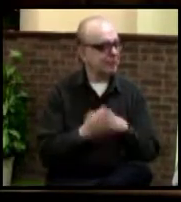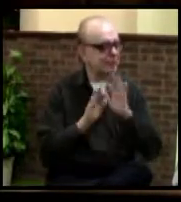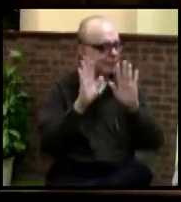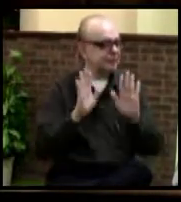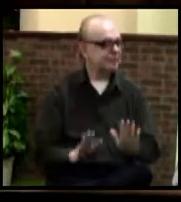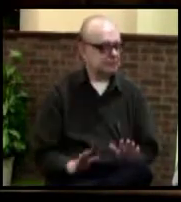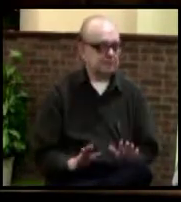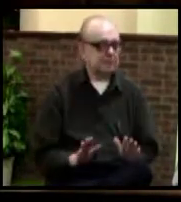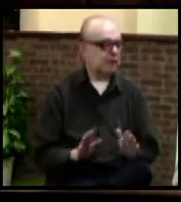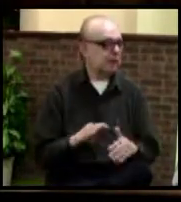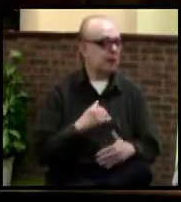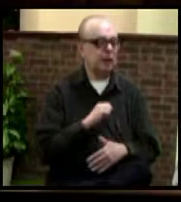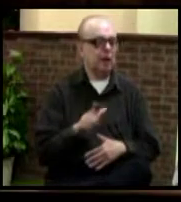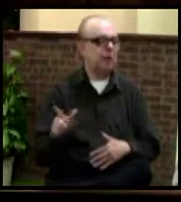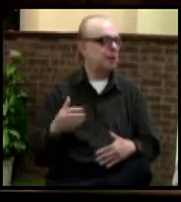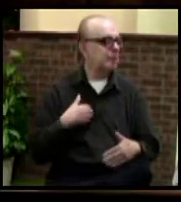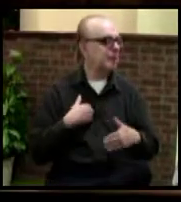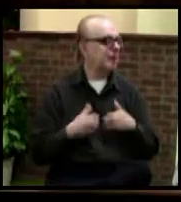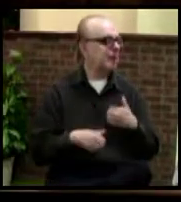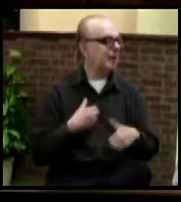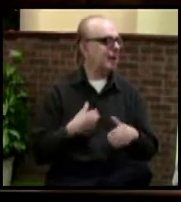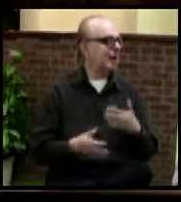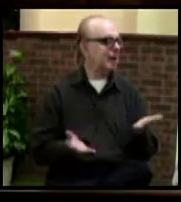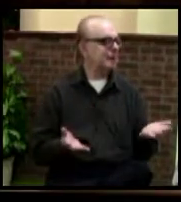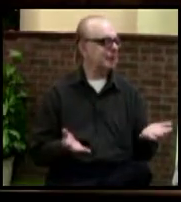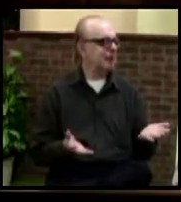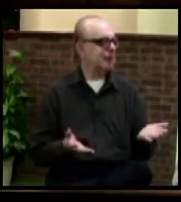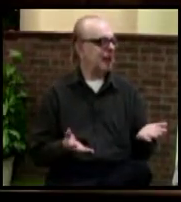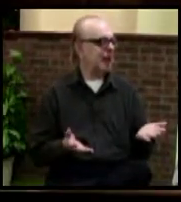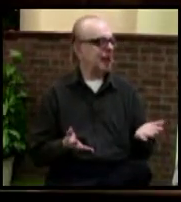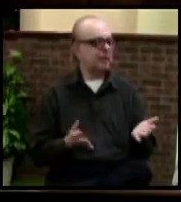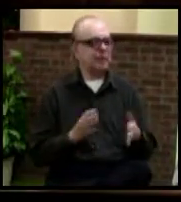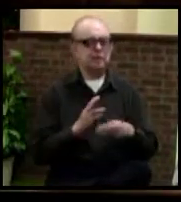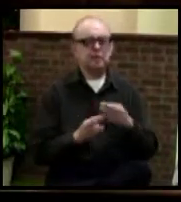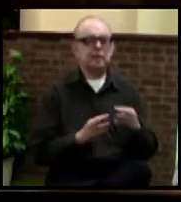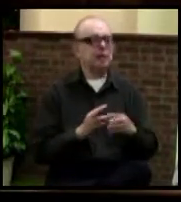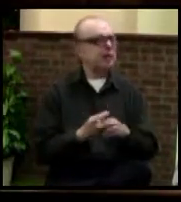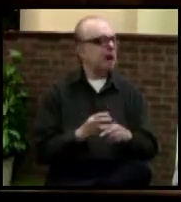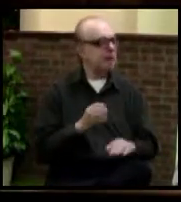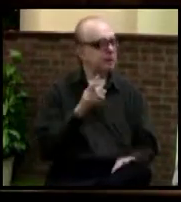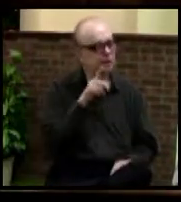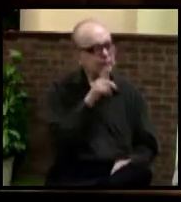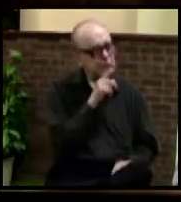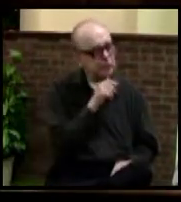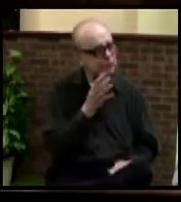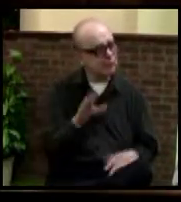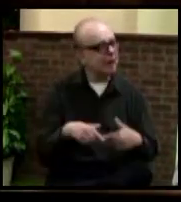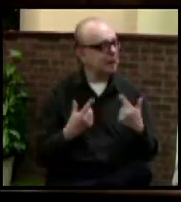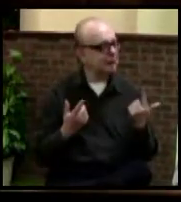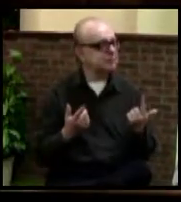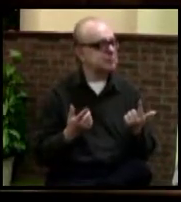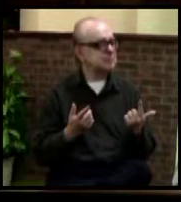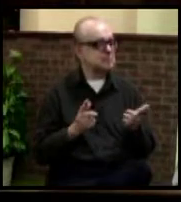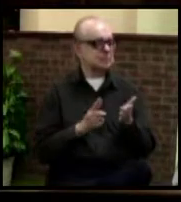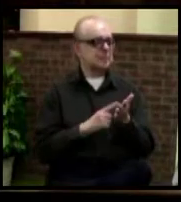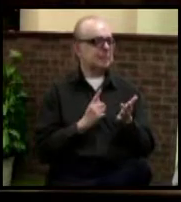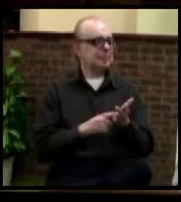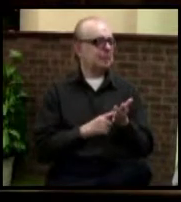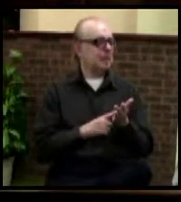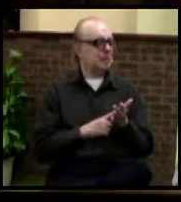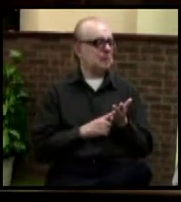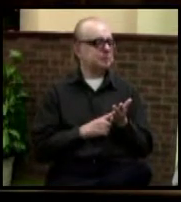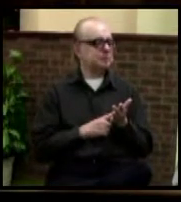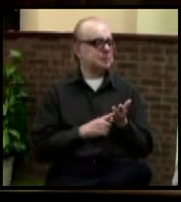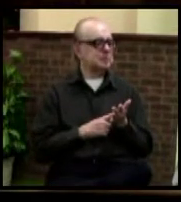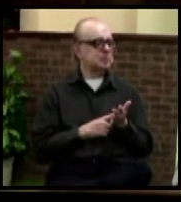Every one of us probably in our life, we probably had these types of roosters. And every once in a while, we have